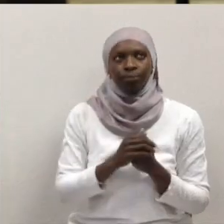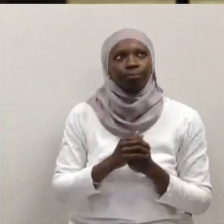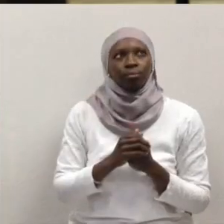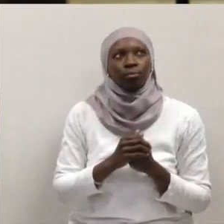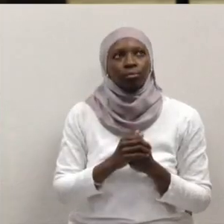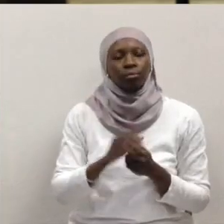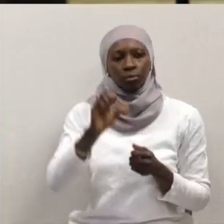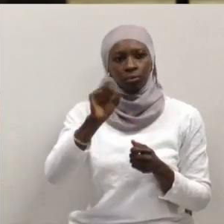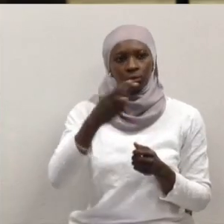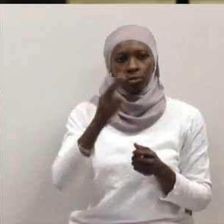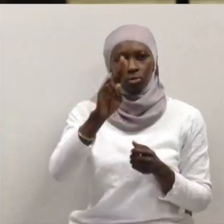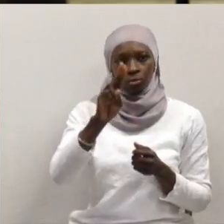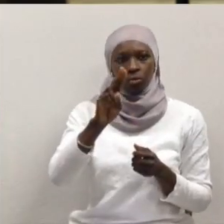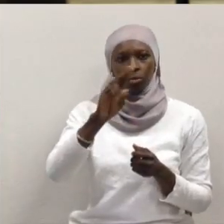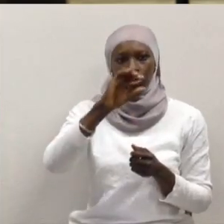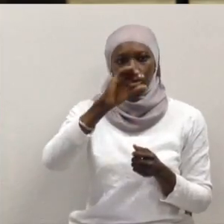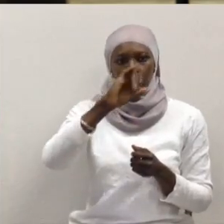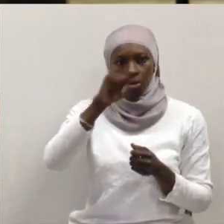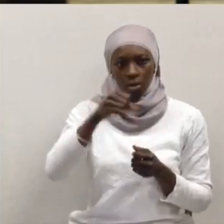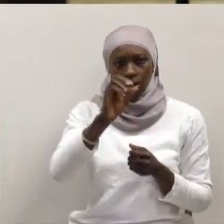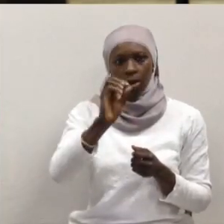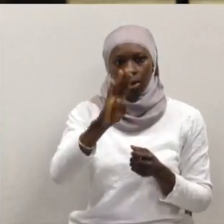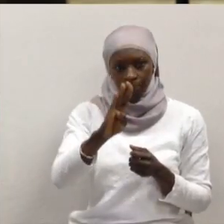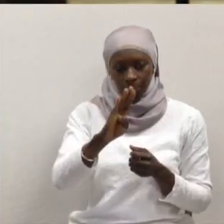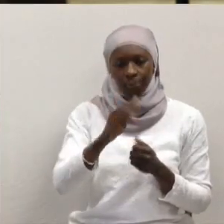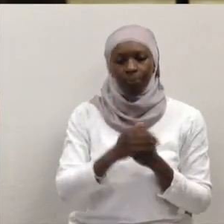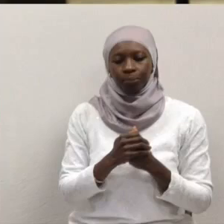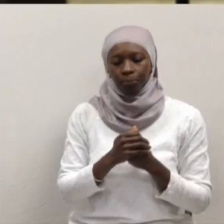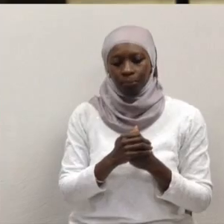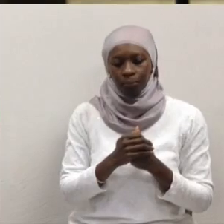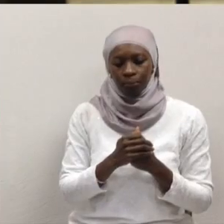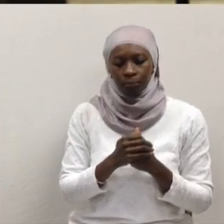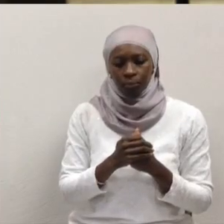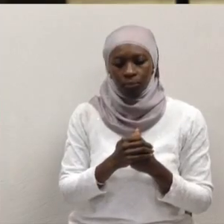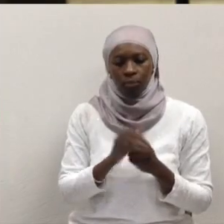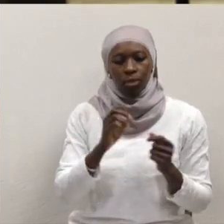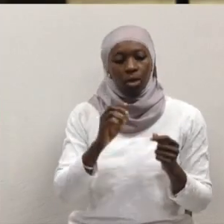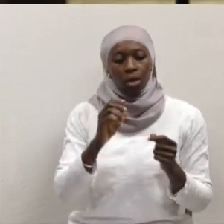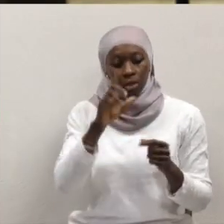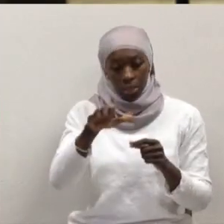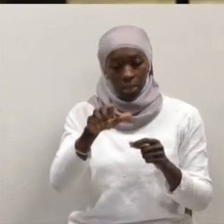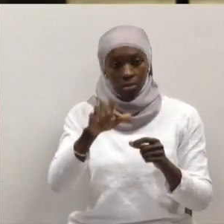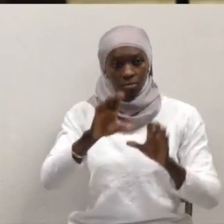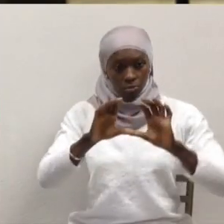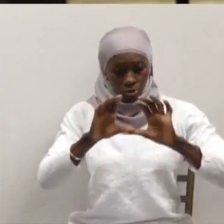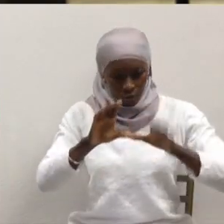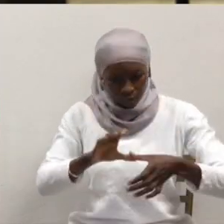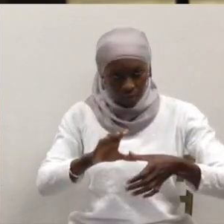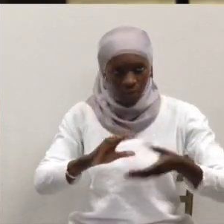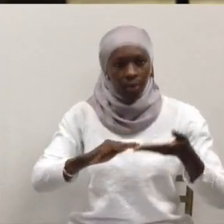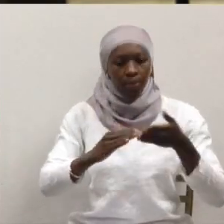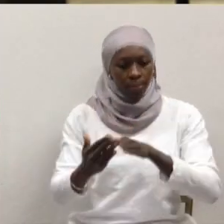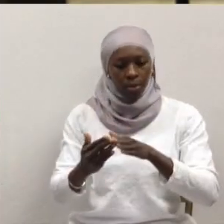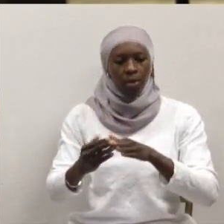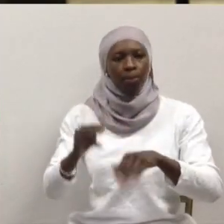Prophet sallallahu alaihi wasallam. To add fuel to the fire, he comes. So he became